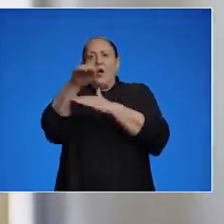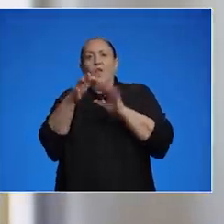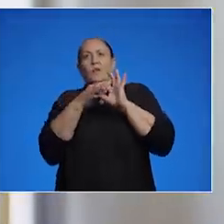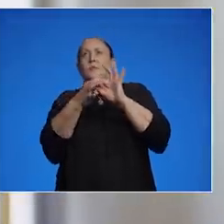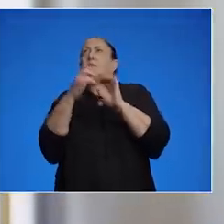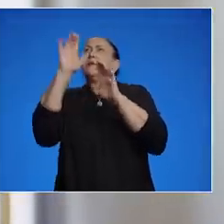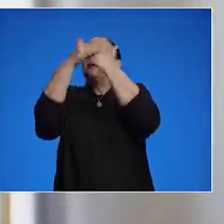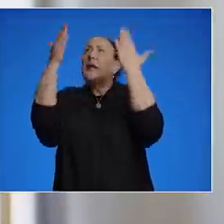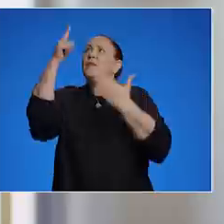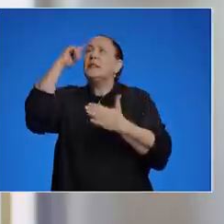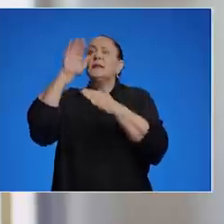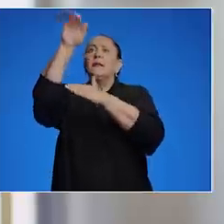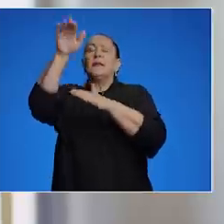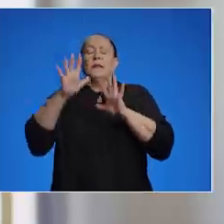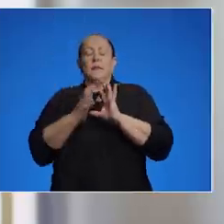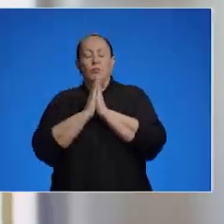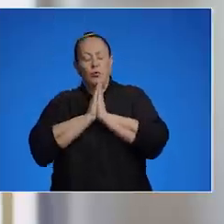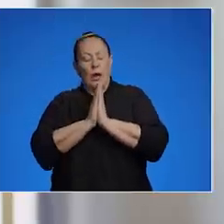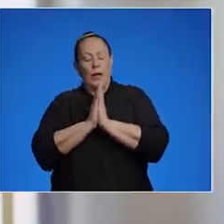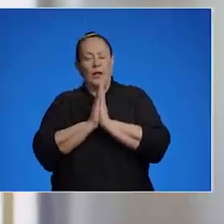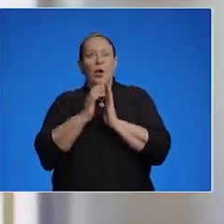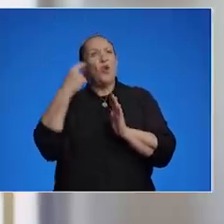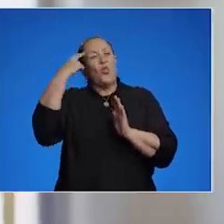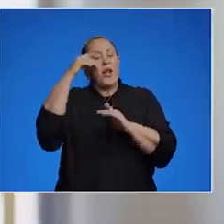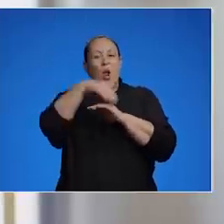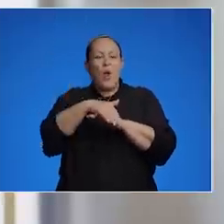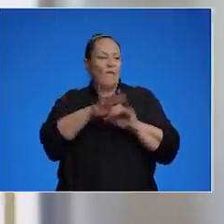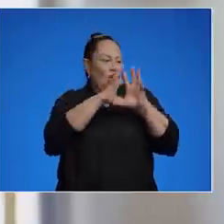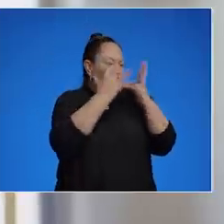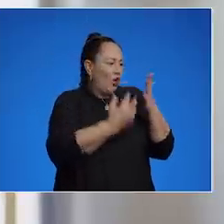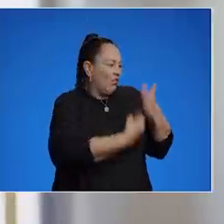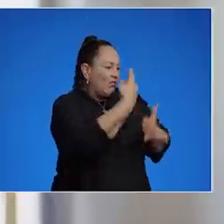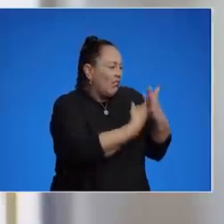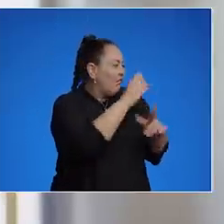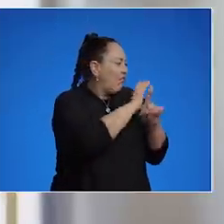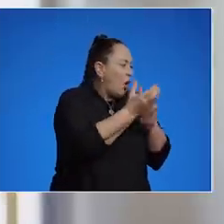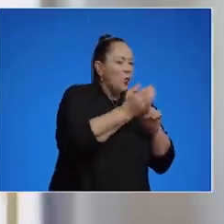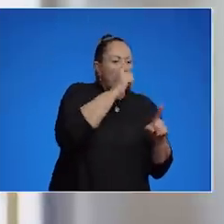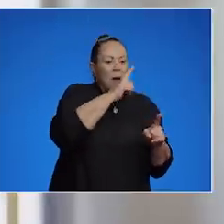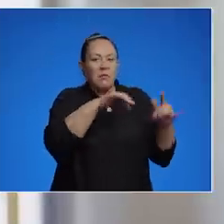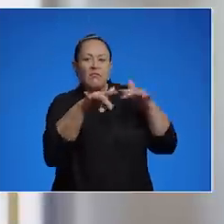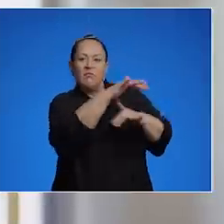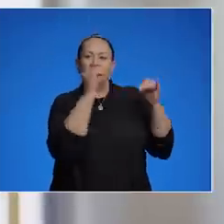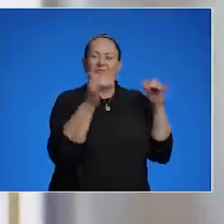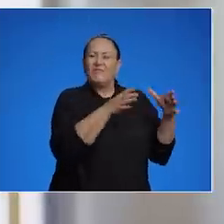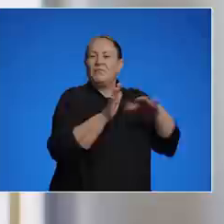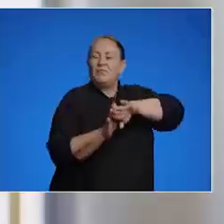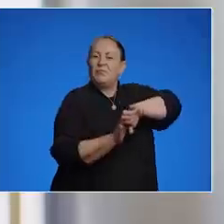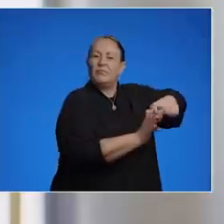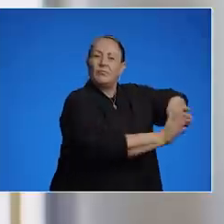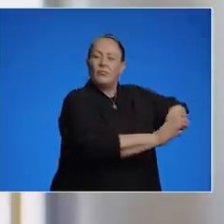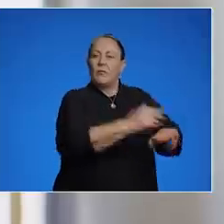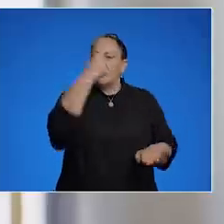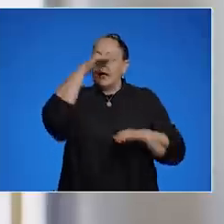outlook. It means to not get carried away by the goings-on of the culture around us, to